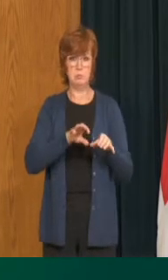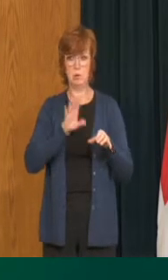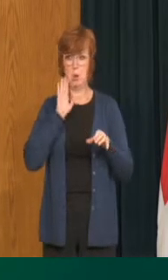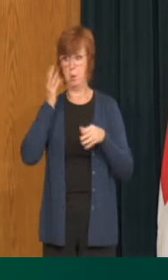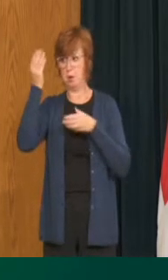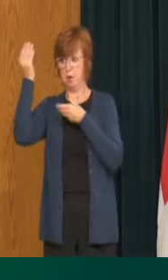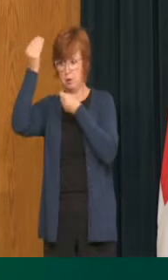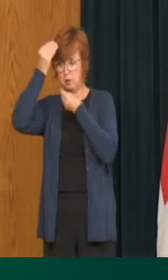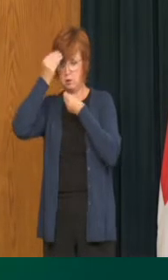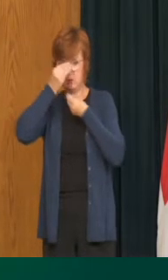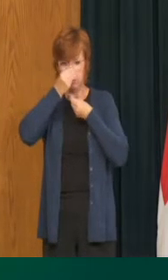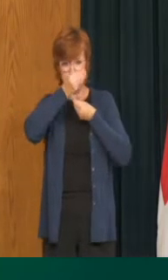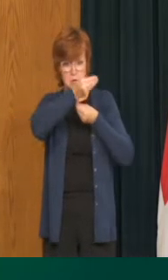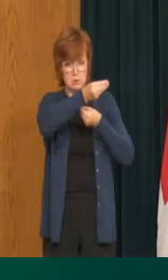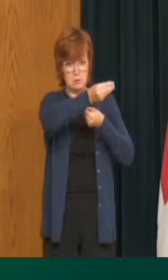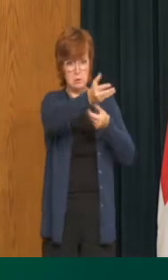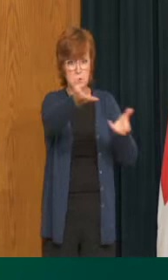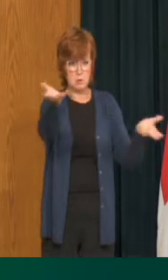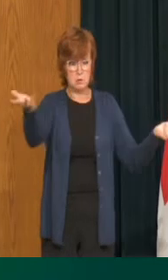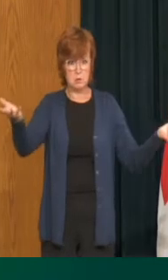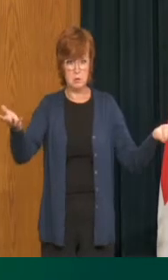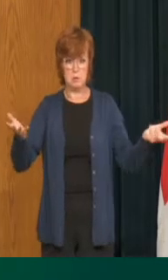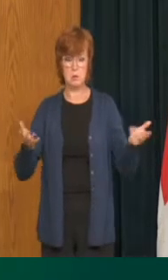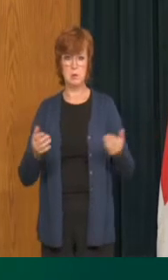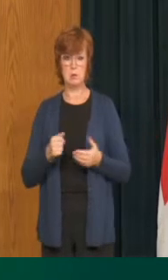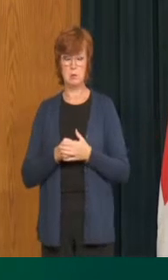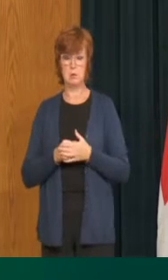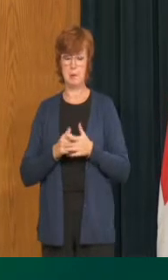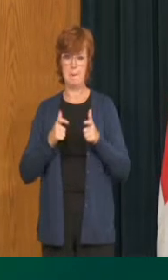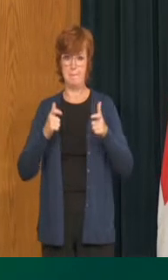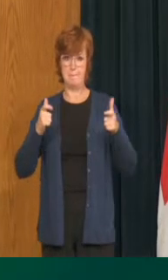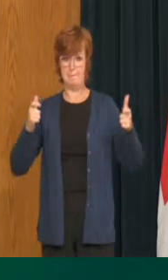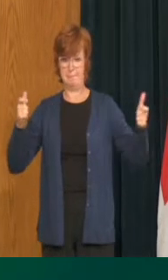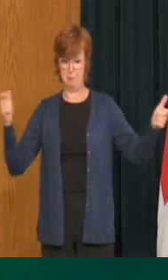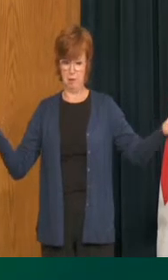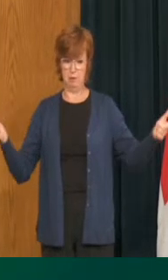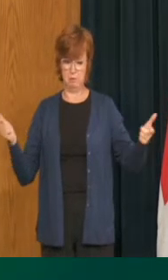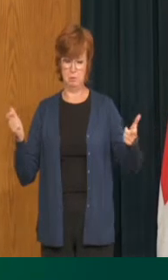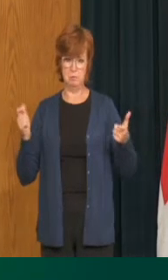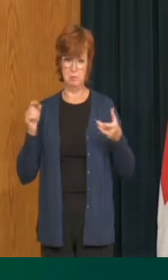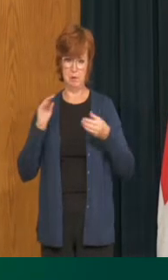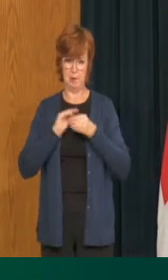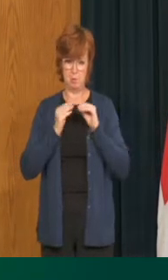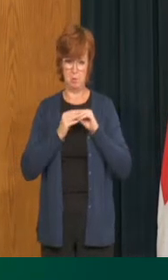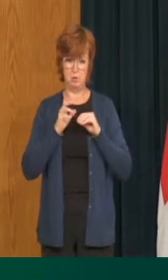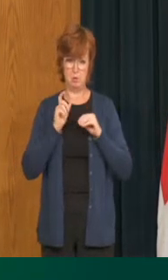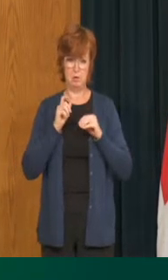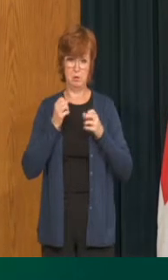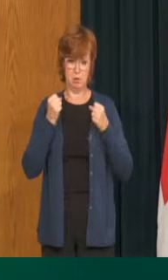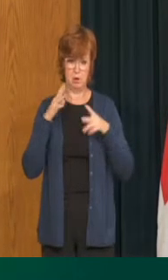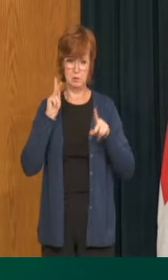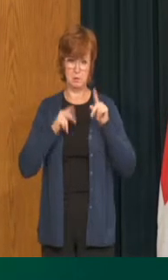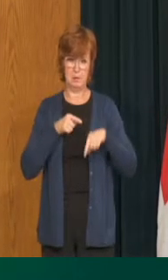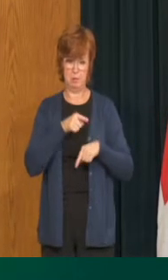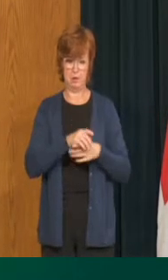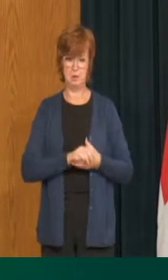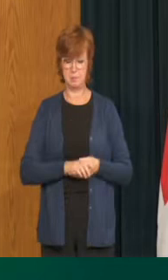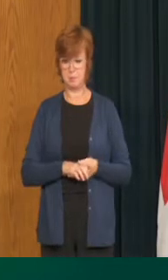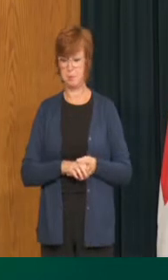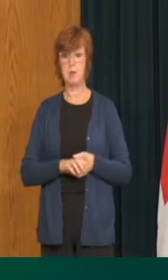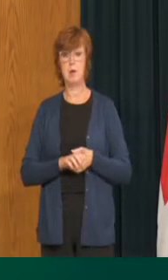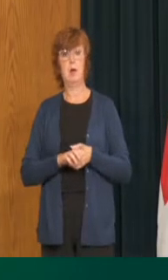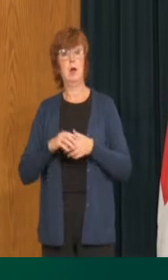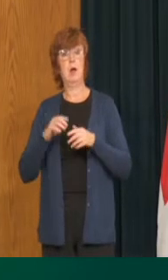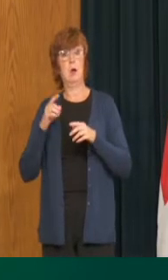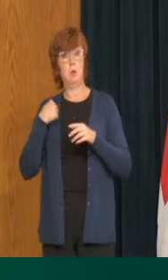think it's a large sector that's opening. I think we make sure that once processes are